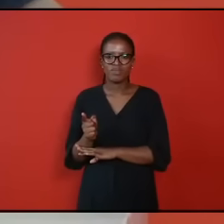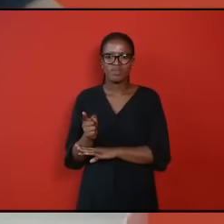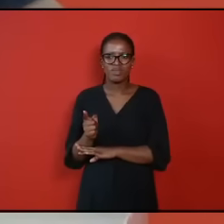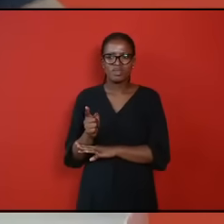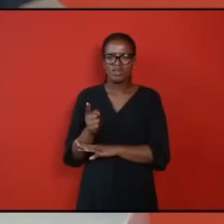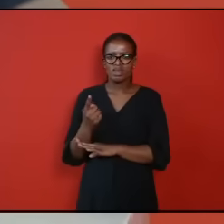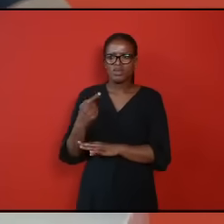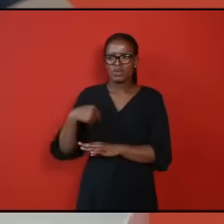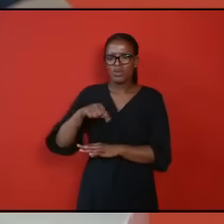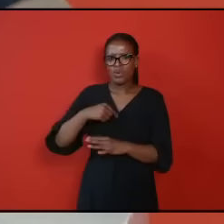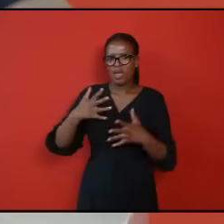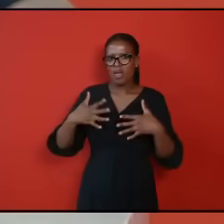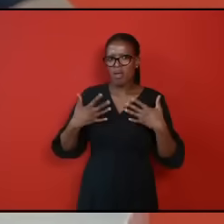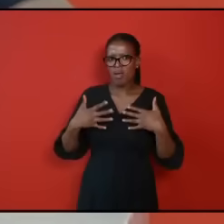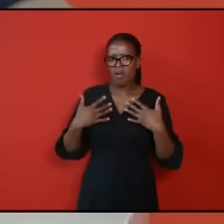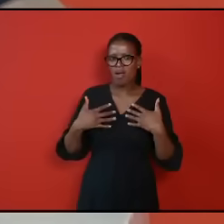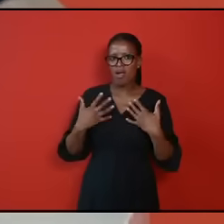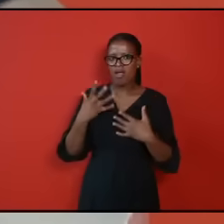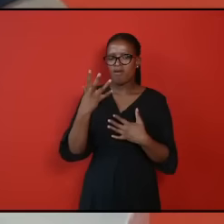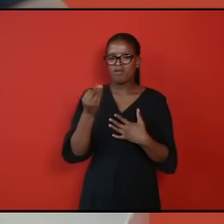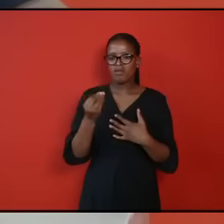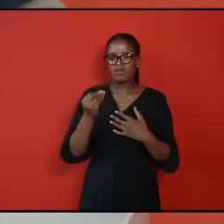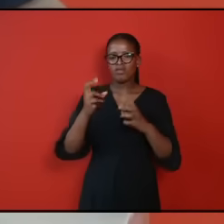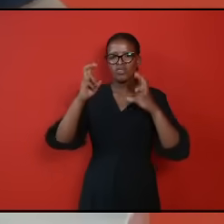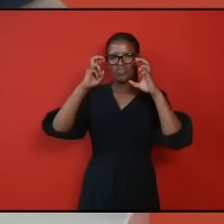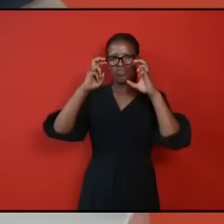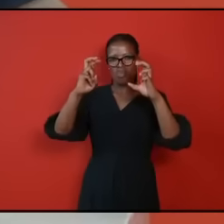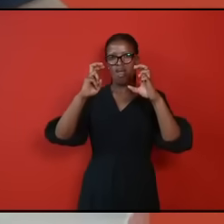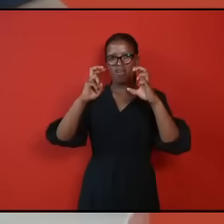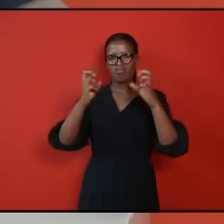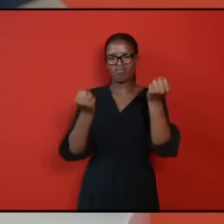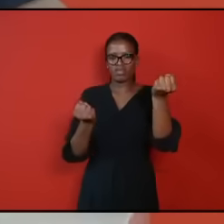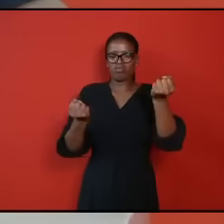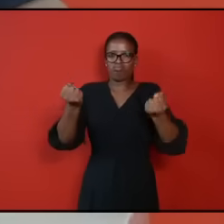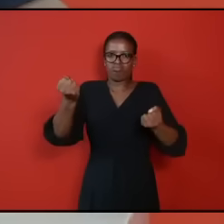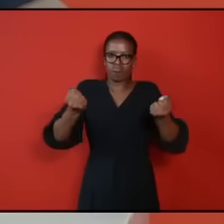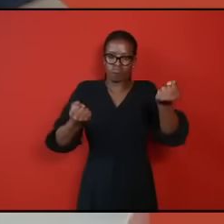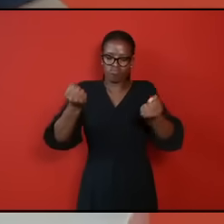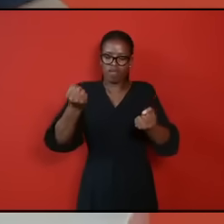We are happy that the truck had a camera to really show us what happened.